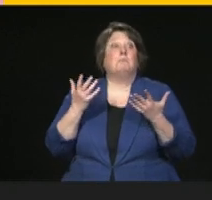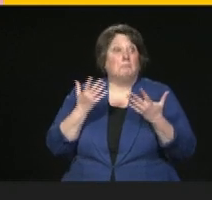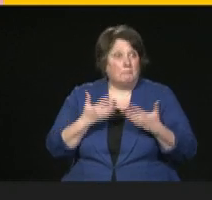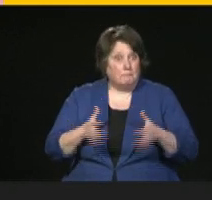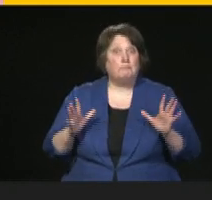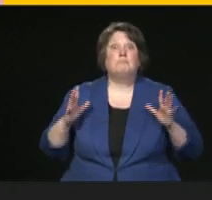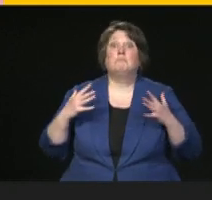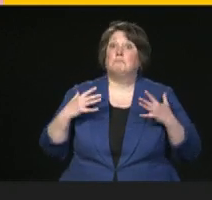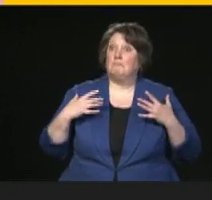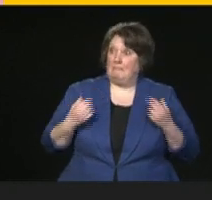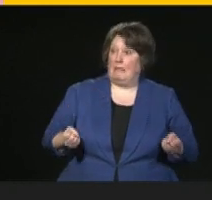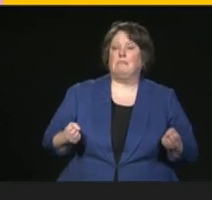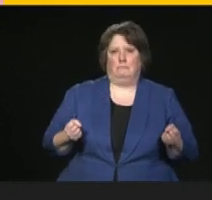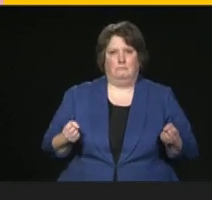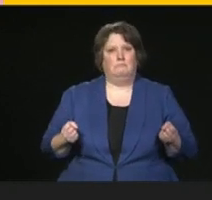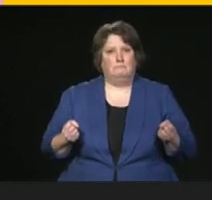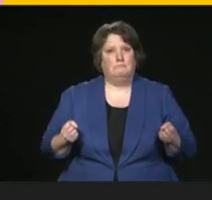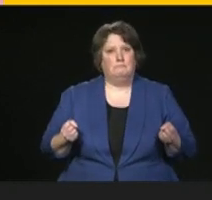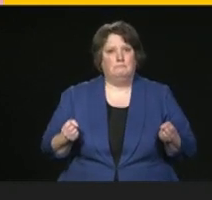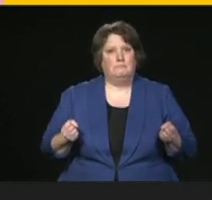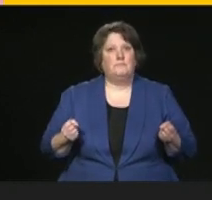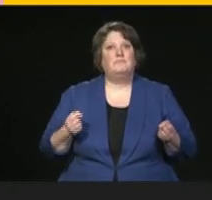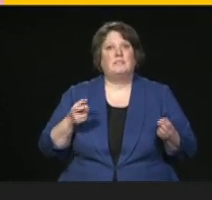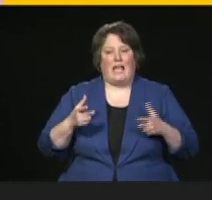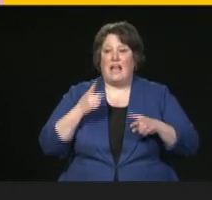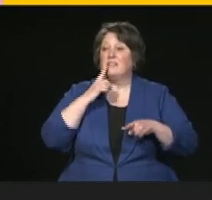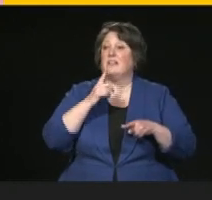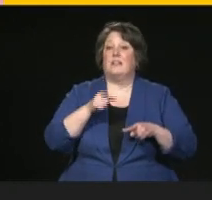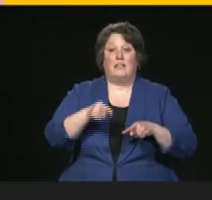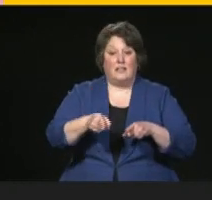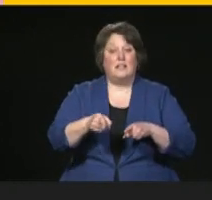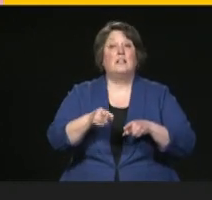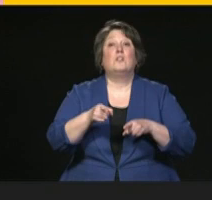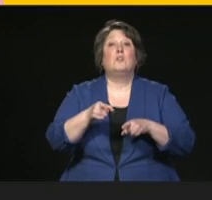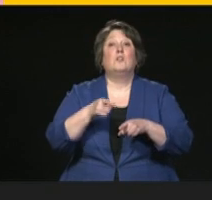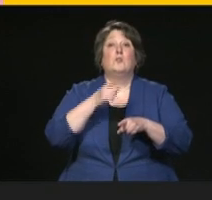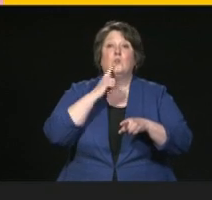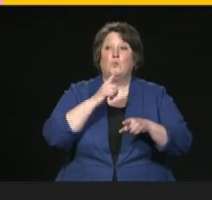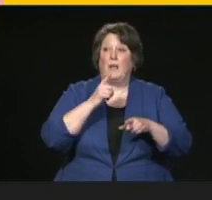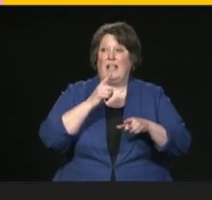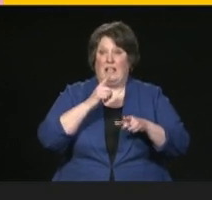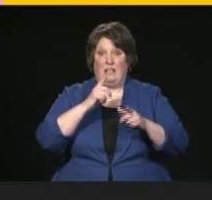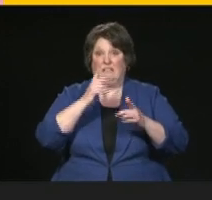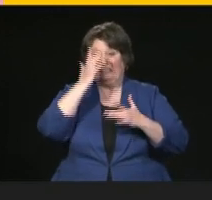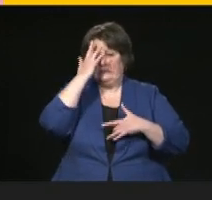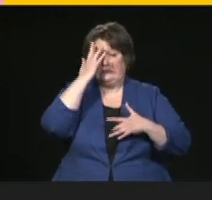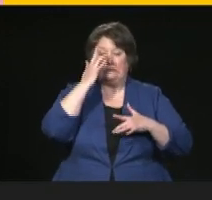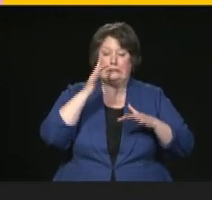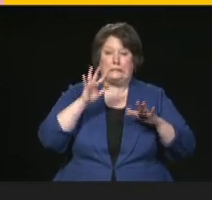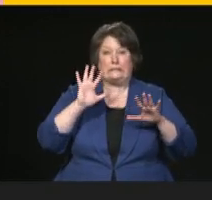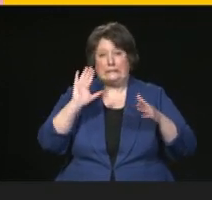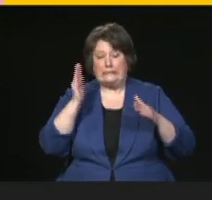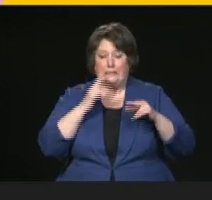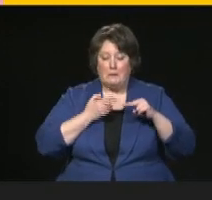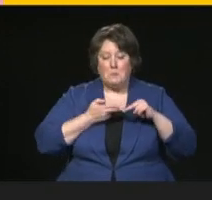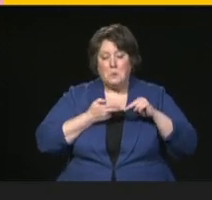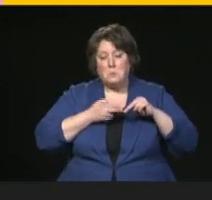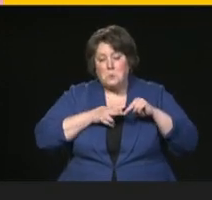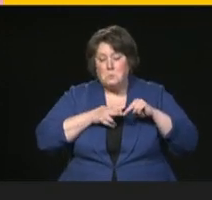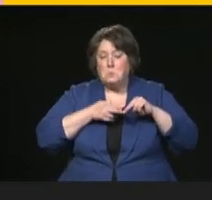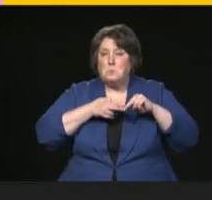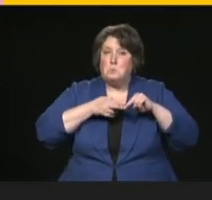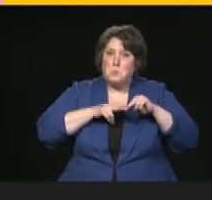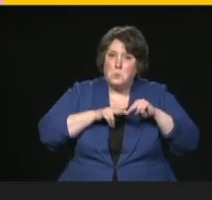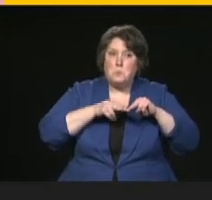we are in a position to come roaring back when the health crisis has